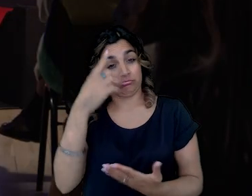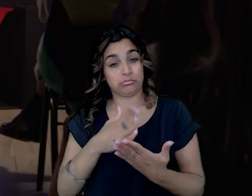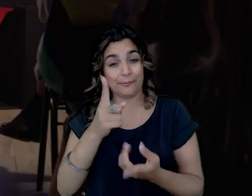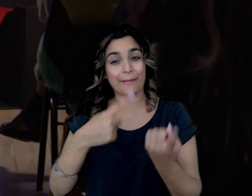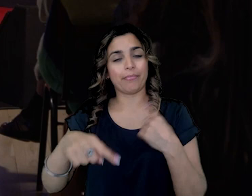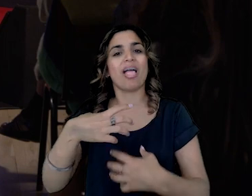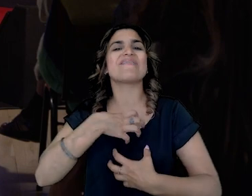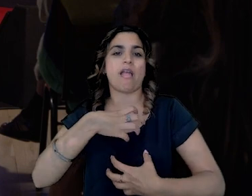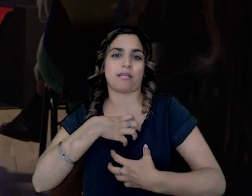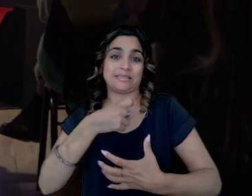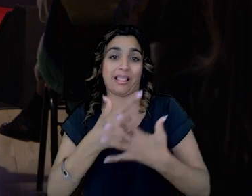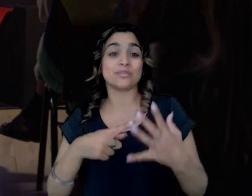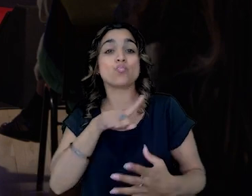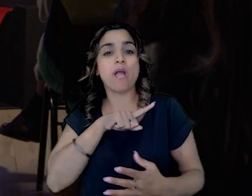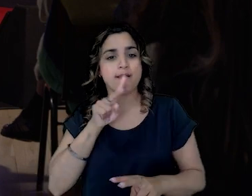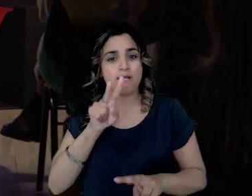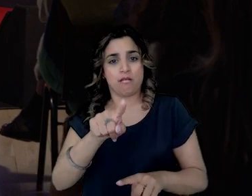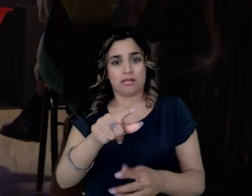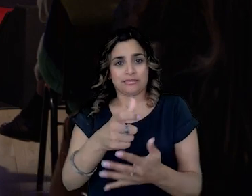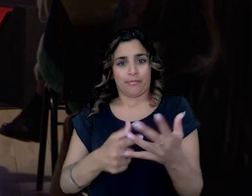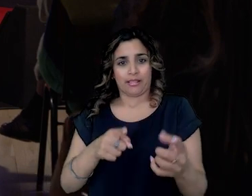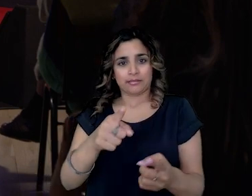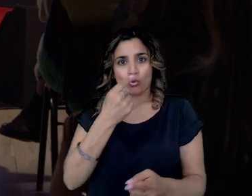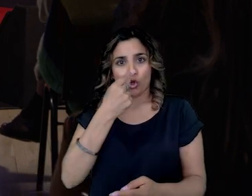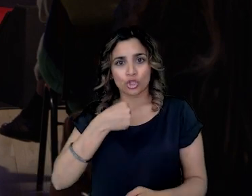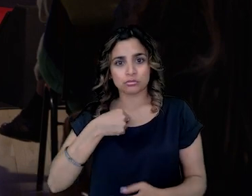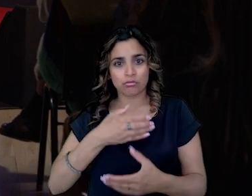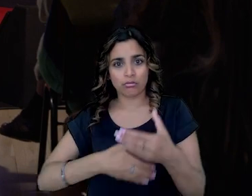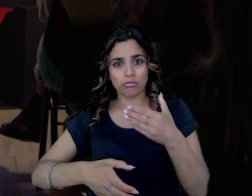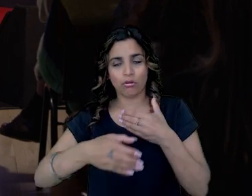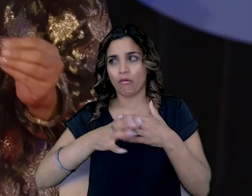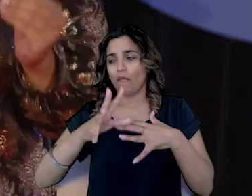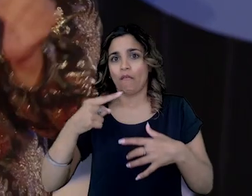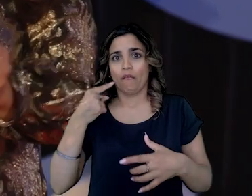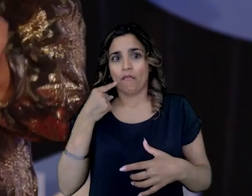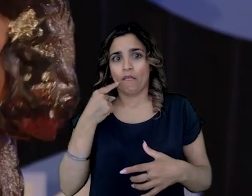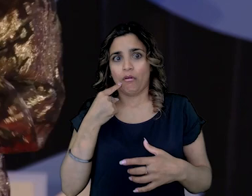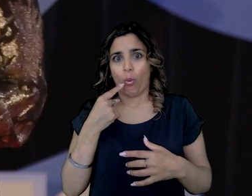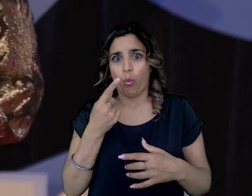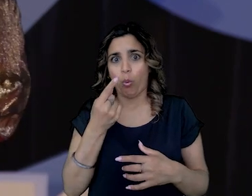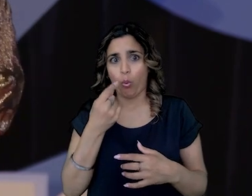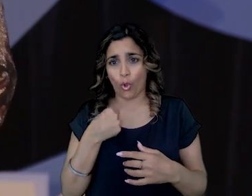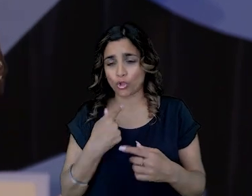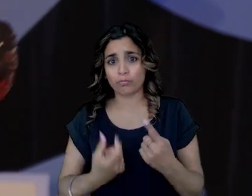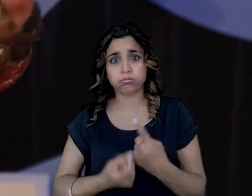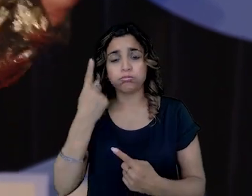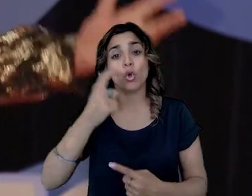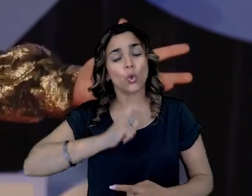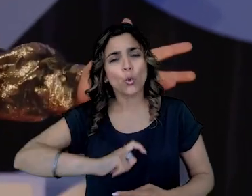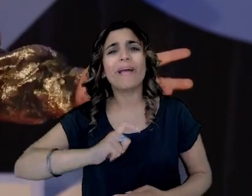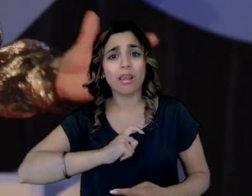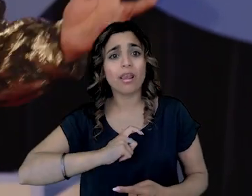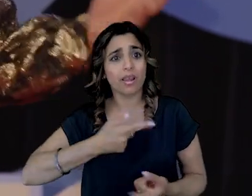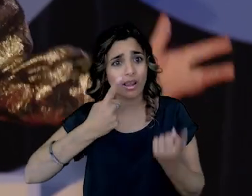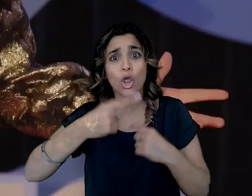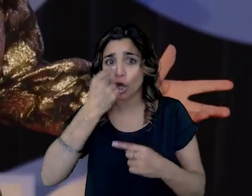actually reflects their own fragility the fact that it's a very human experience it can happen to